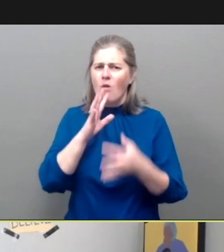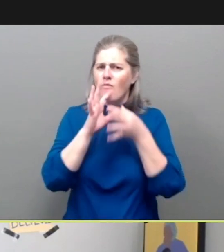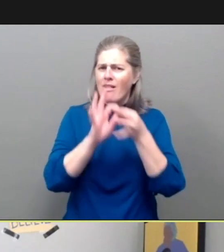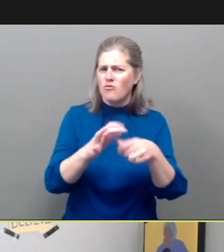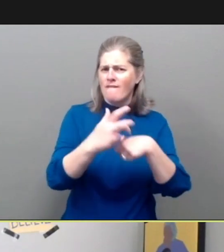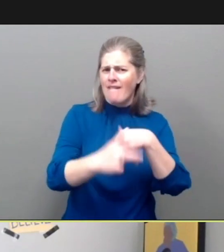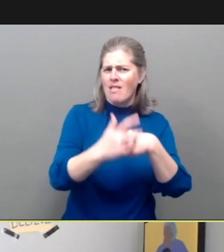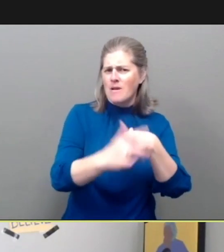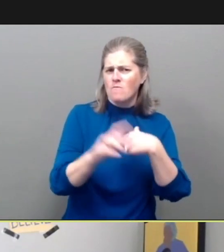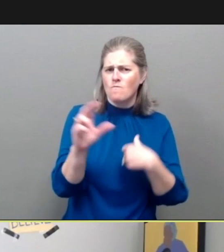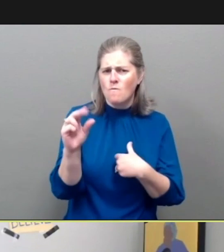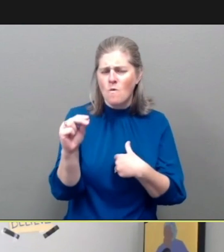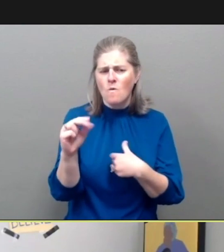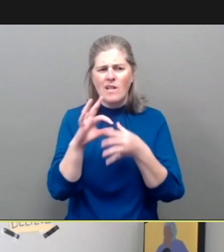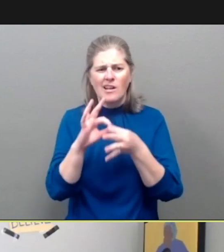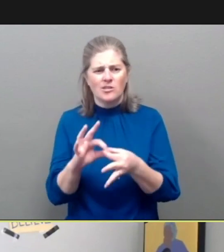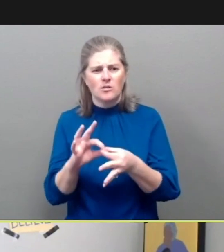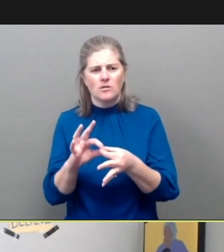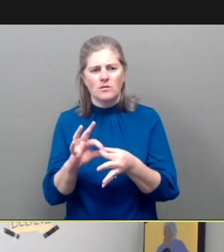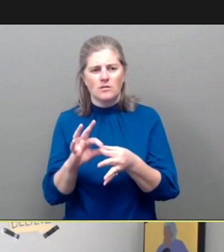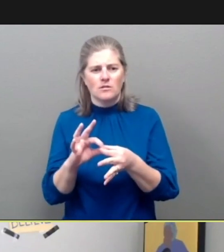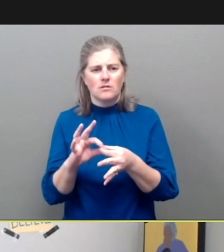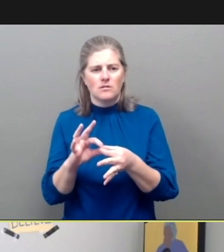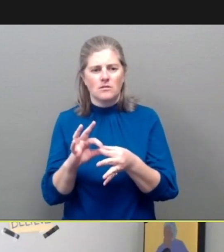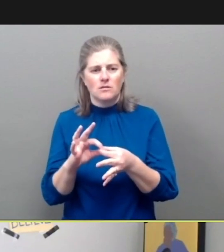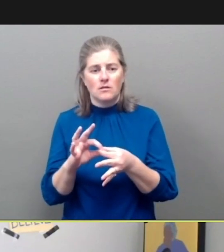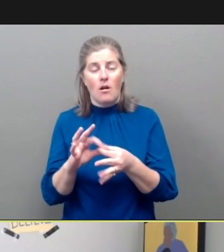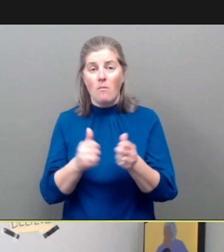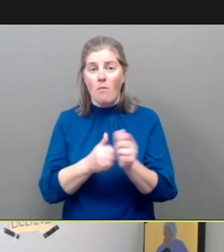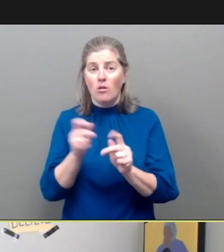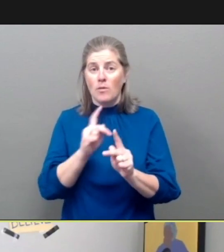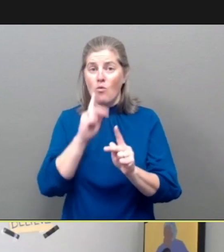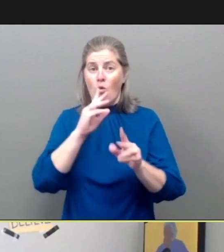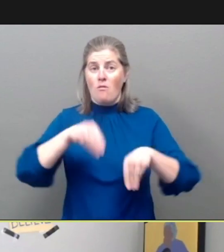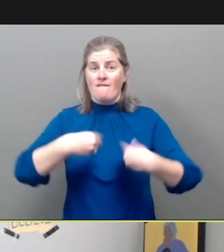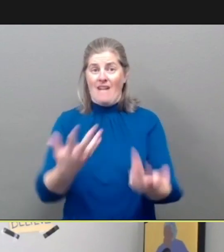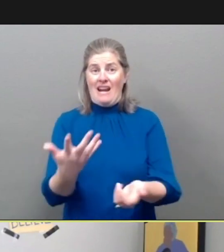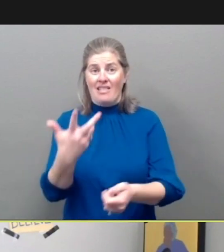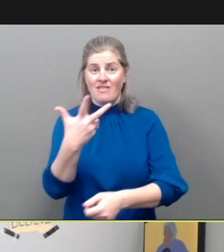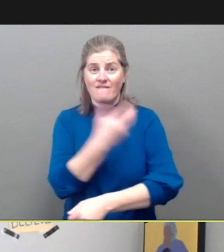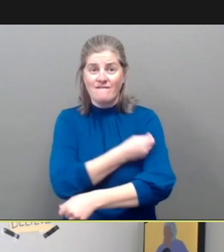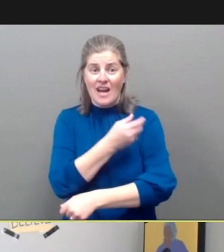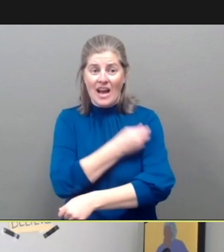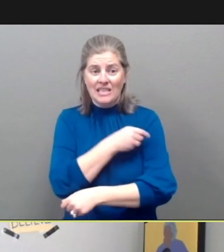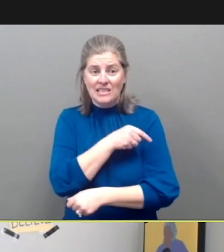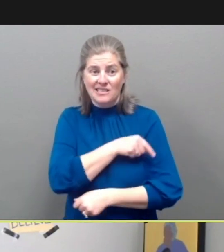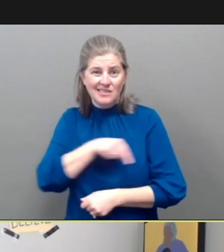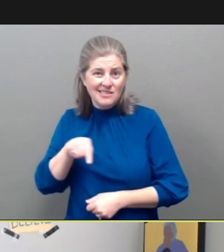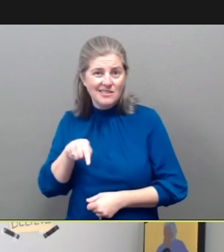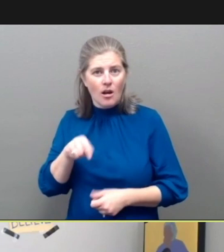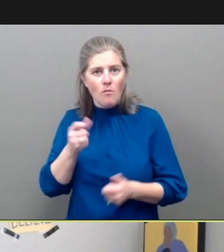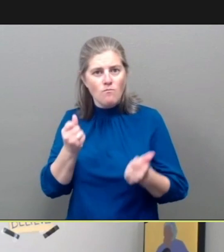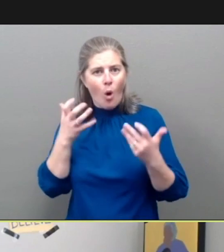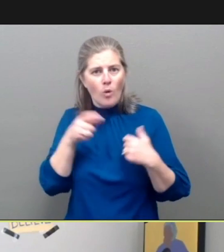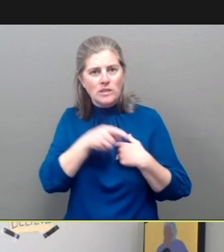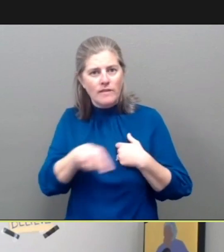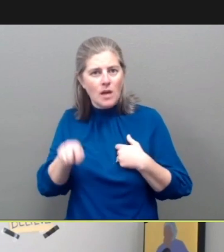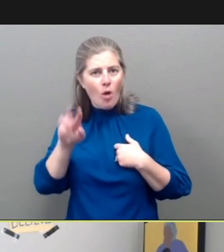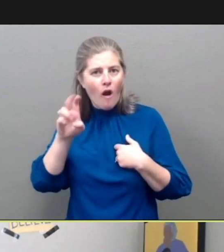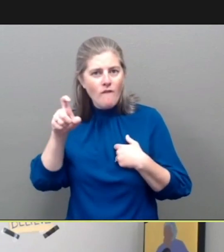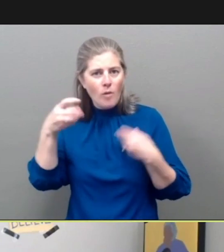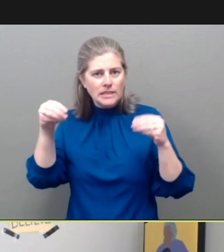issue so much as, you know, the majority of people who are giving the vaccine, the vast majority are the